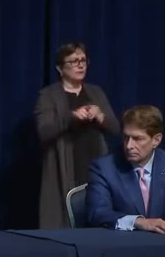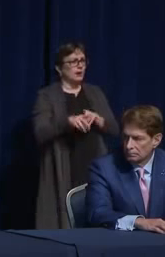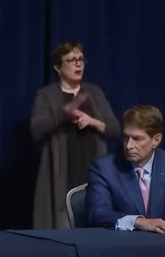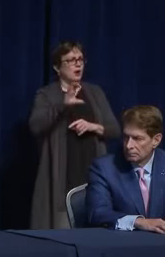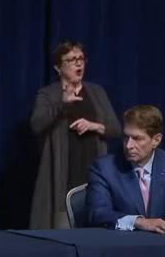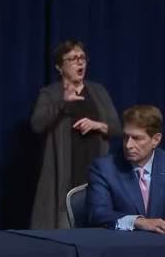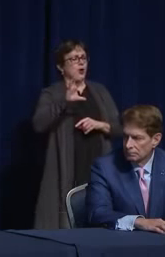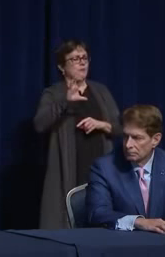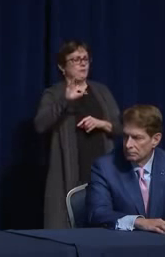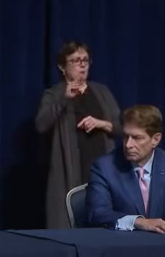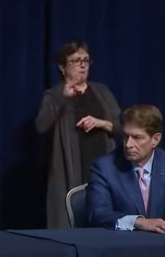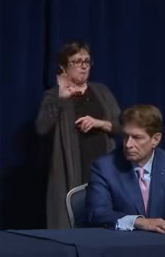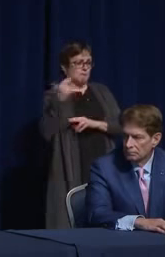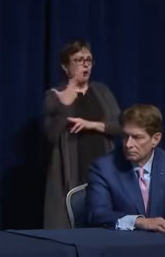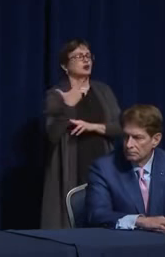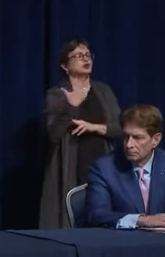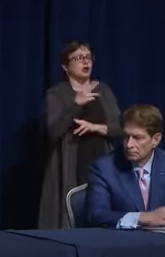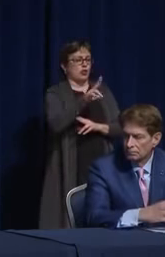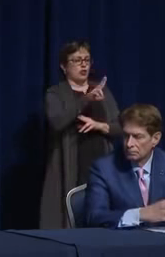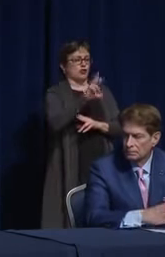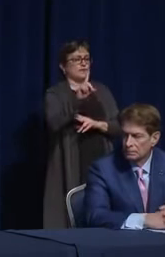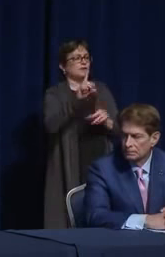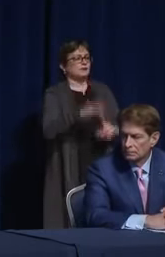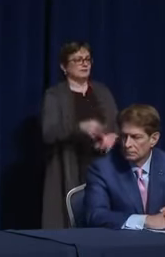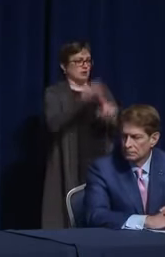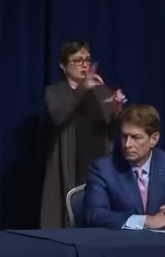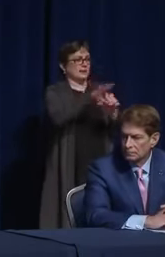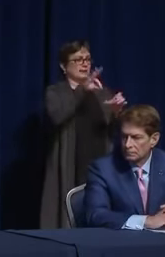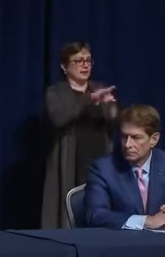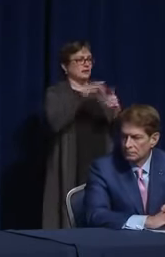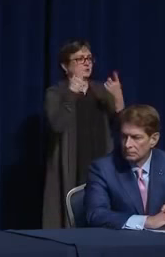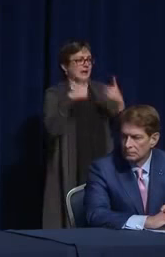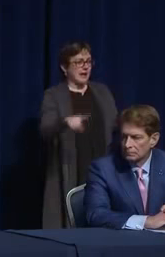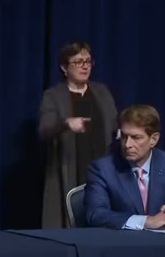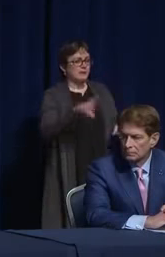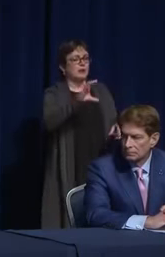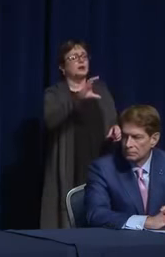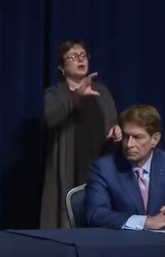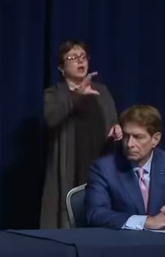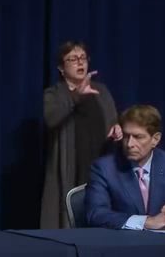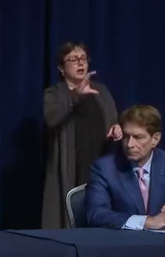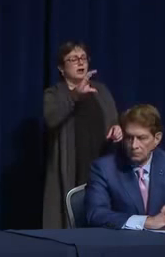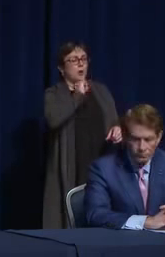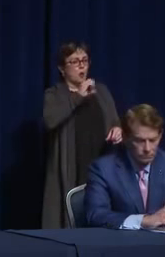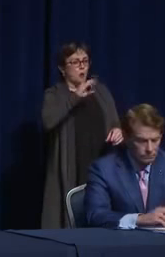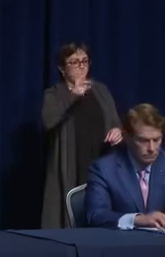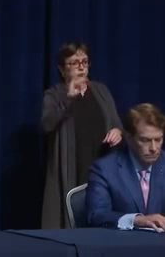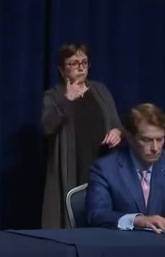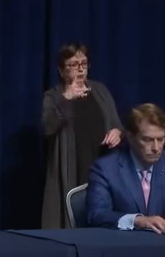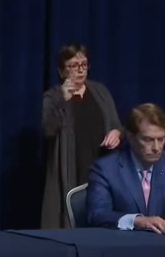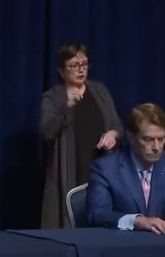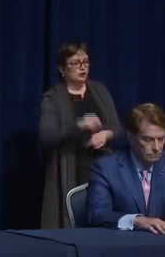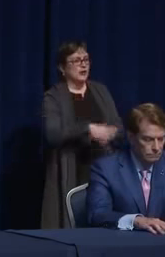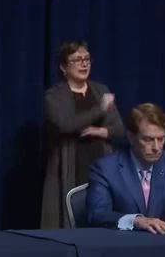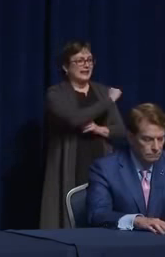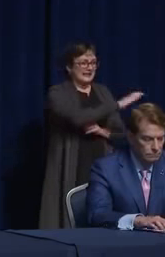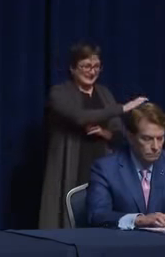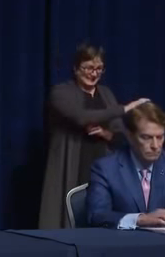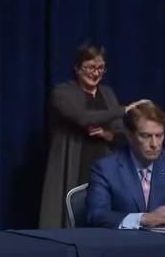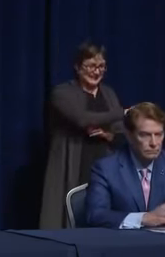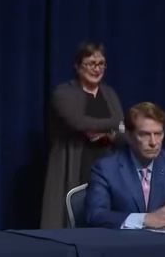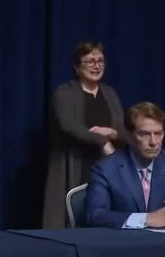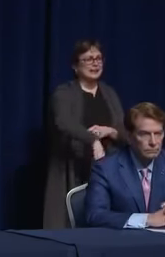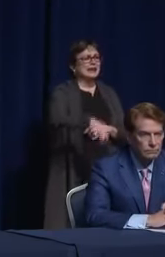31st special elections in both Atlantic City and West Amwell Township, and all April